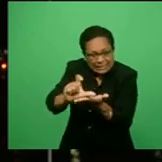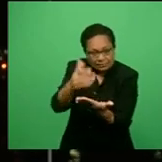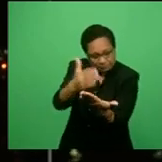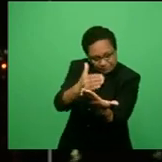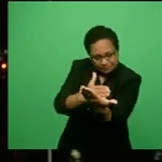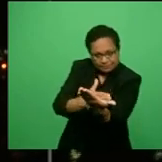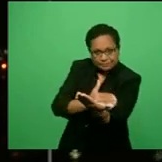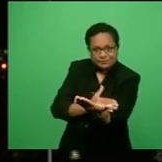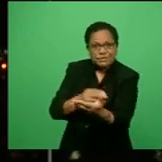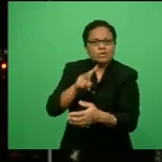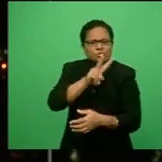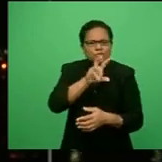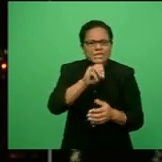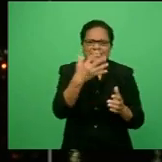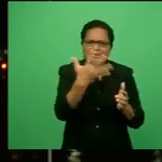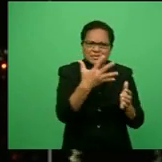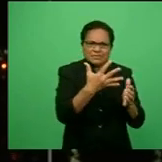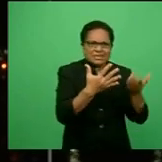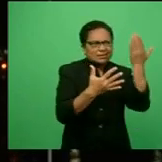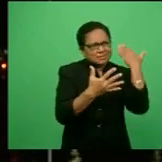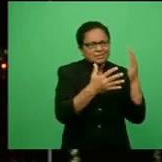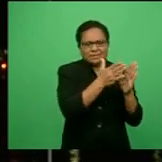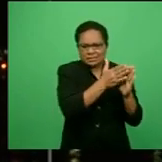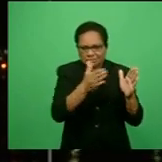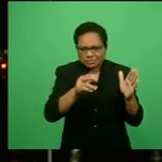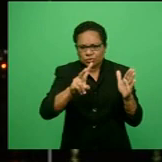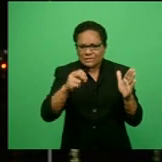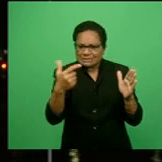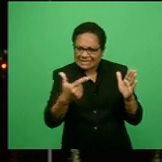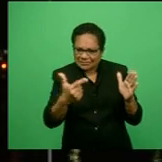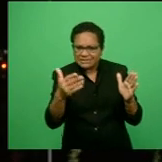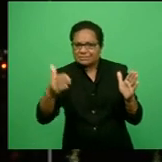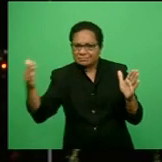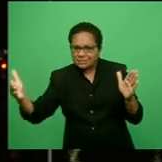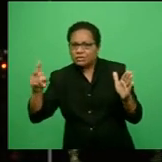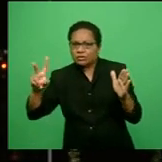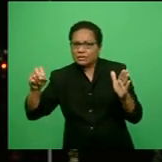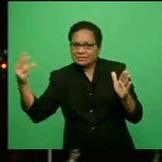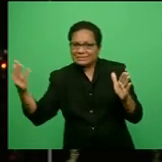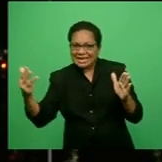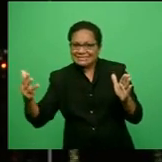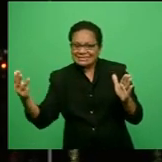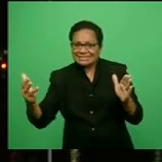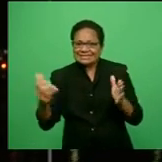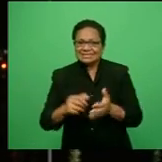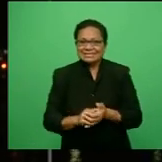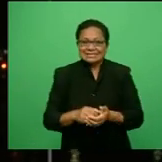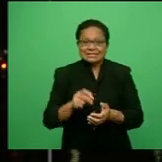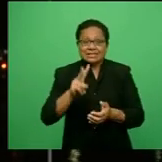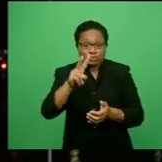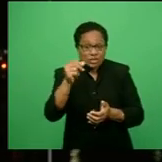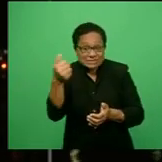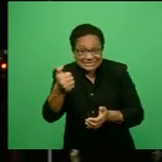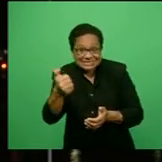for 2015, 2017 and 2019, with a report from 2016 still